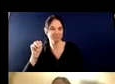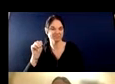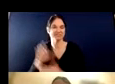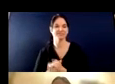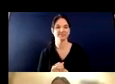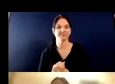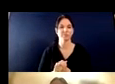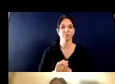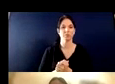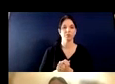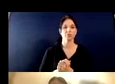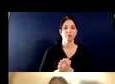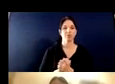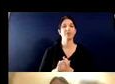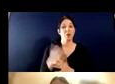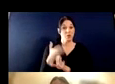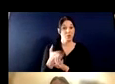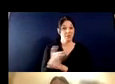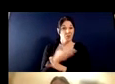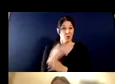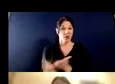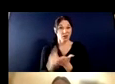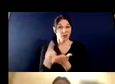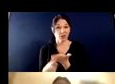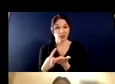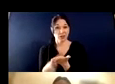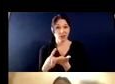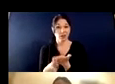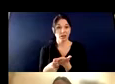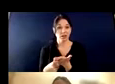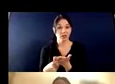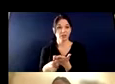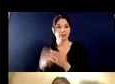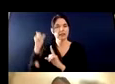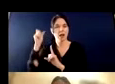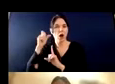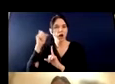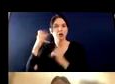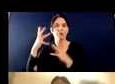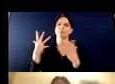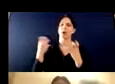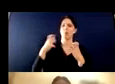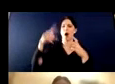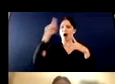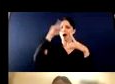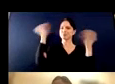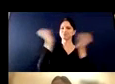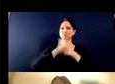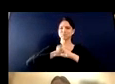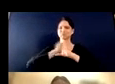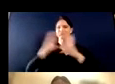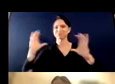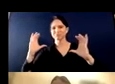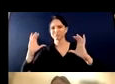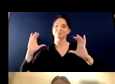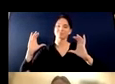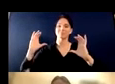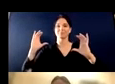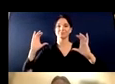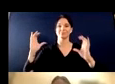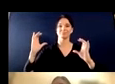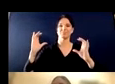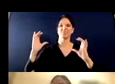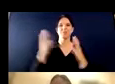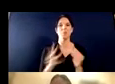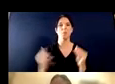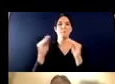I would like to preface our discussion about the audiogram by putting it into the greater context of just life and hearing